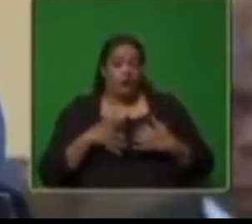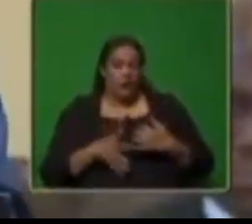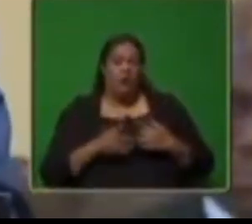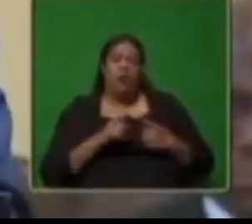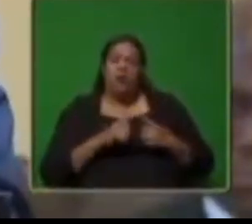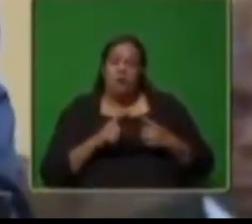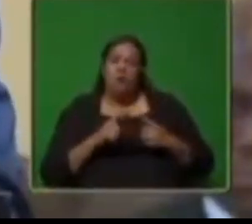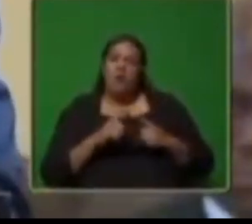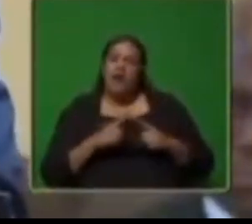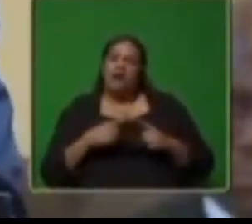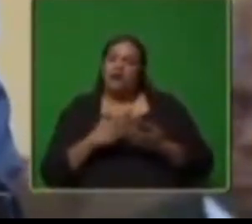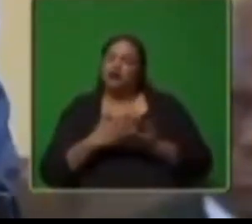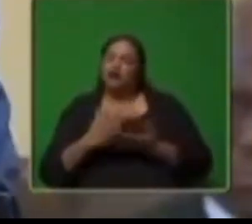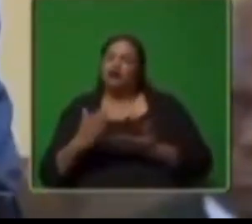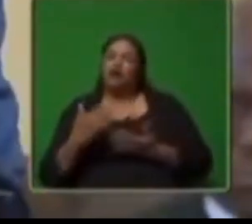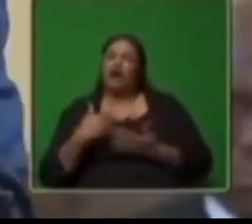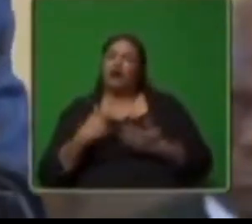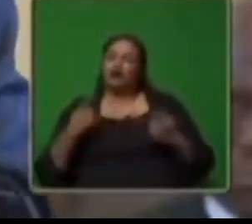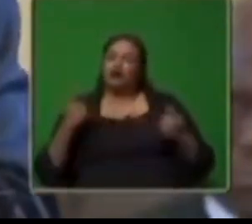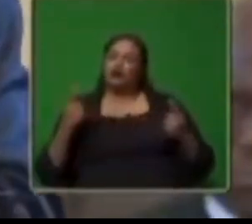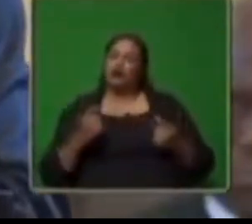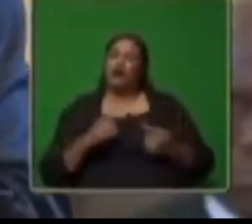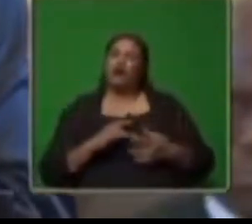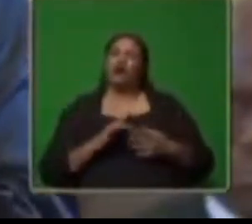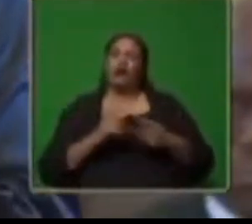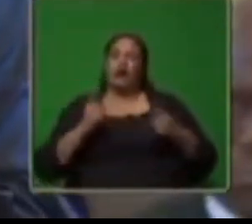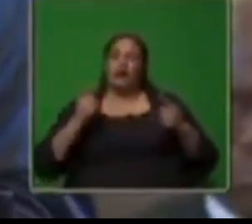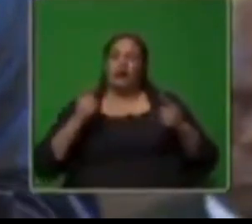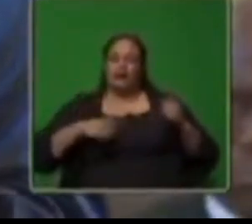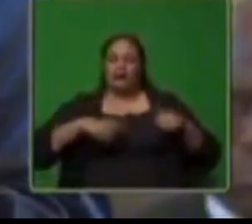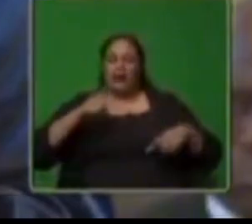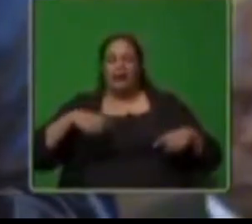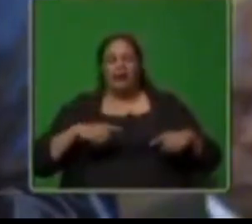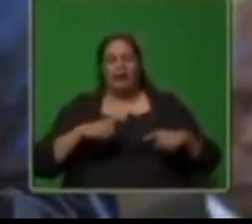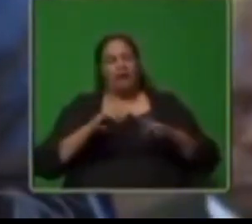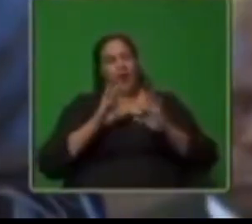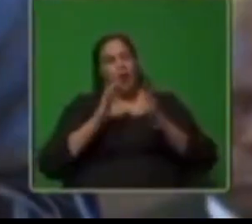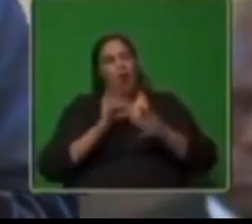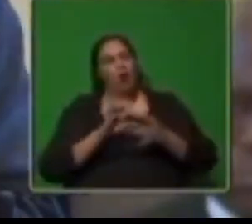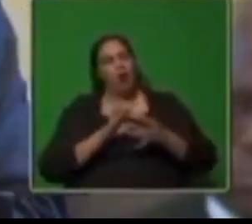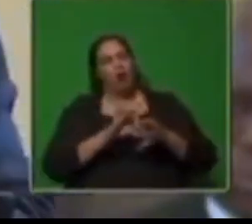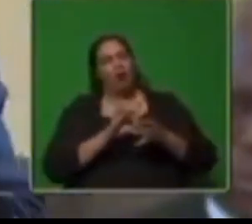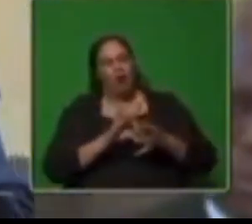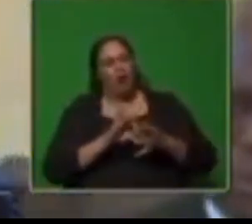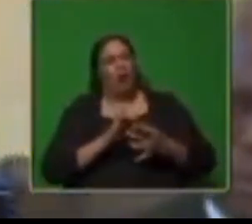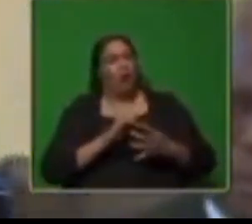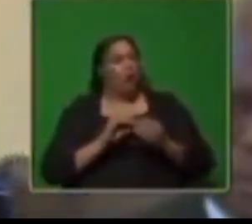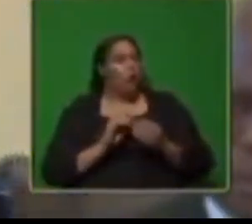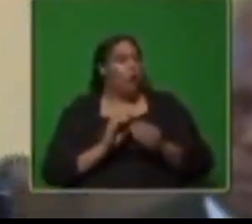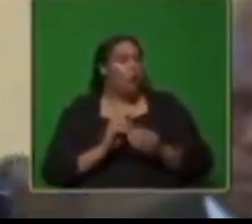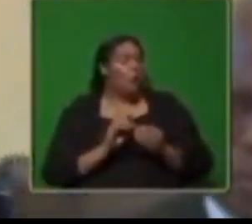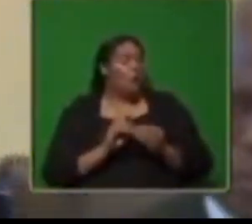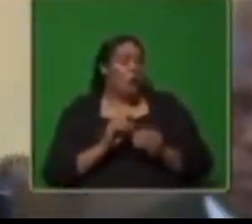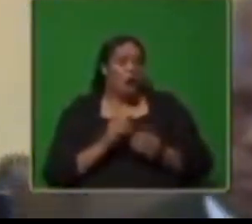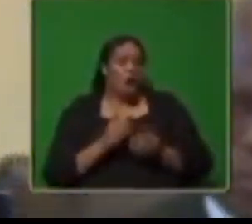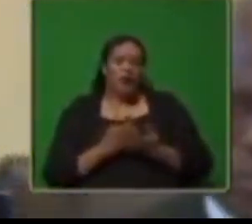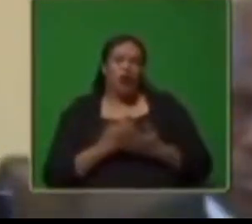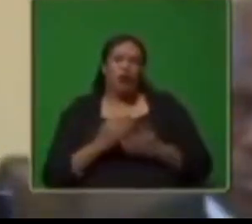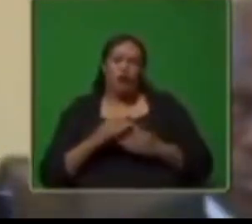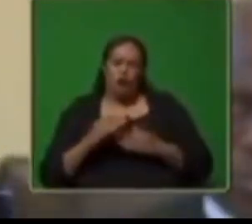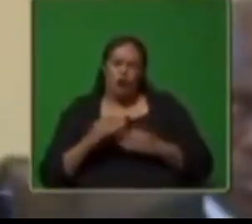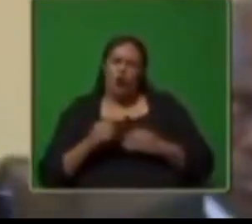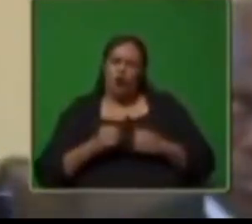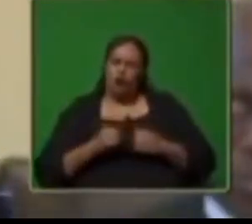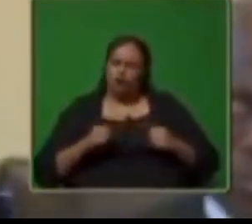to leverage our strong and diverse global alliances to make our economy more